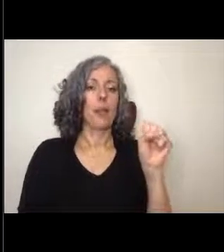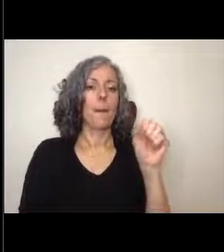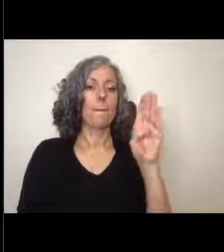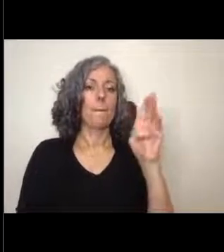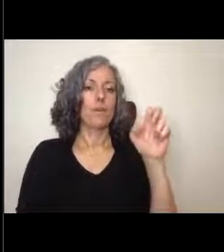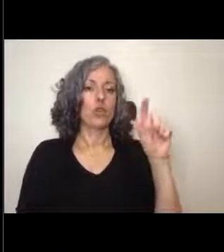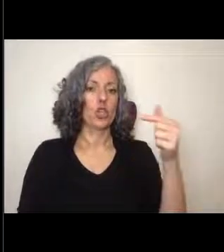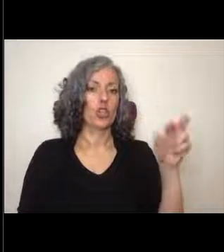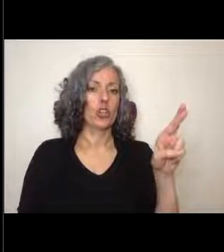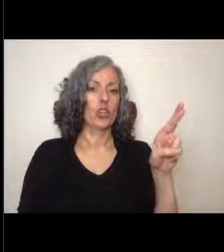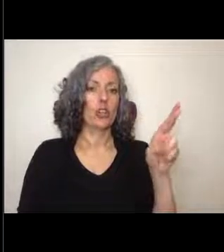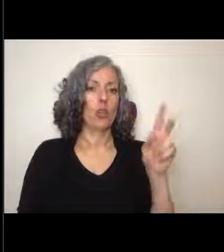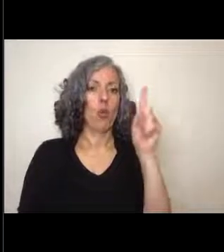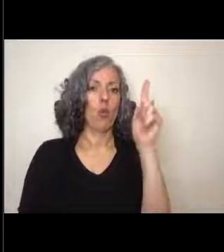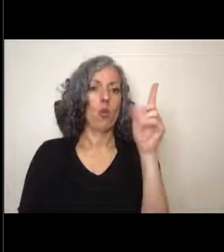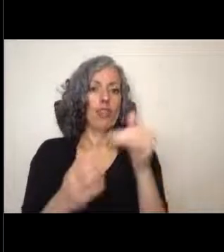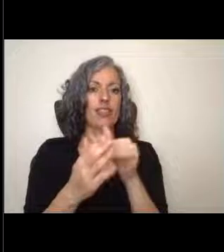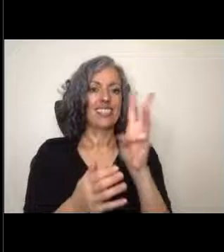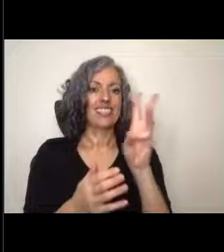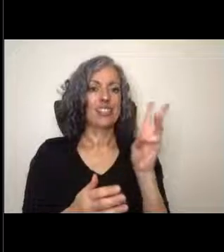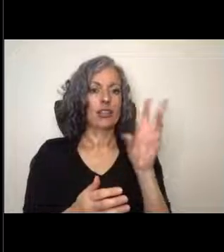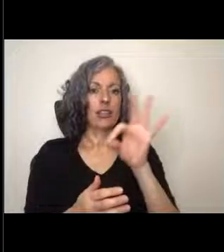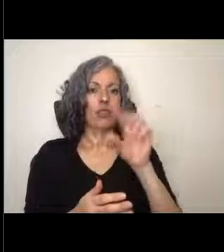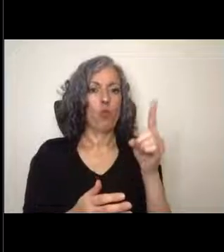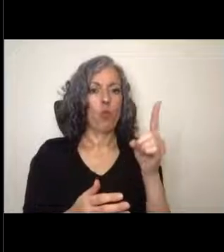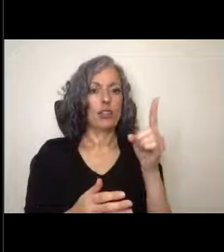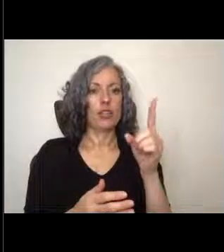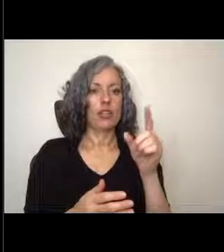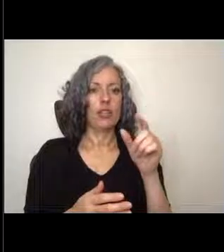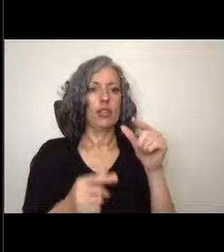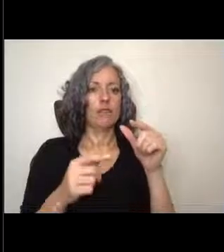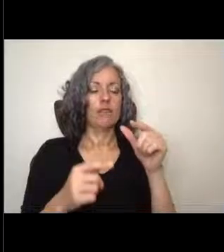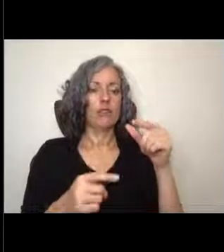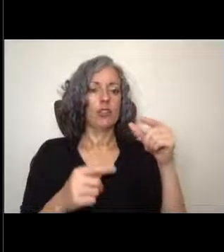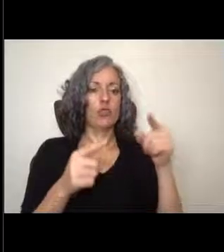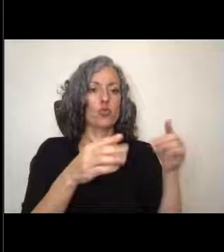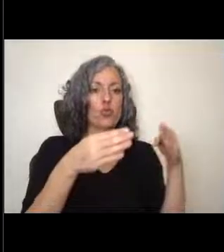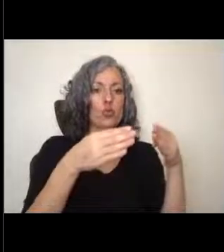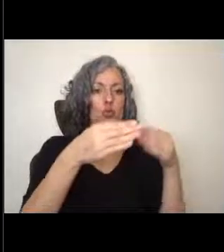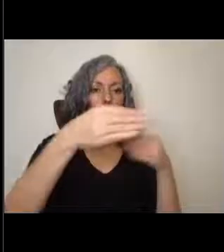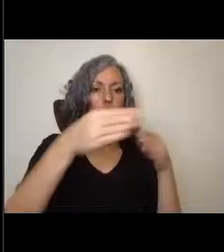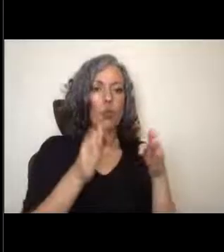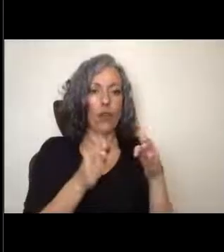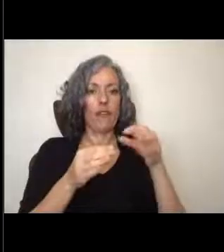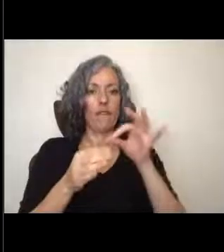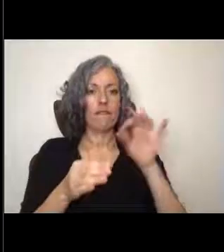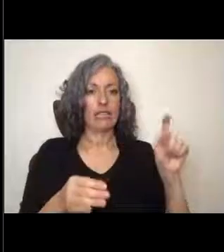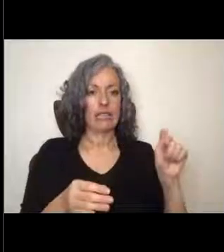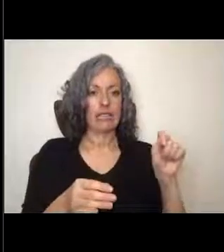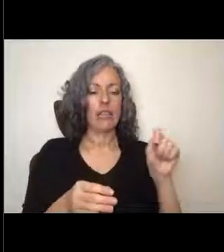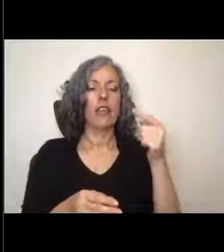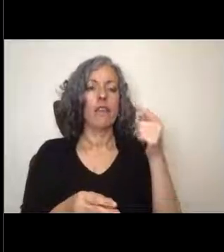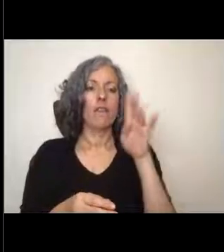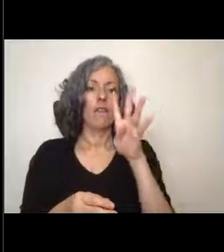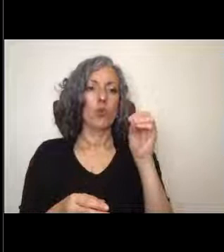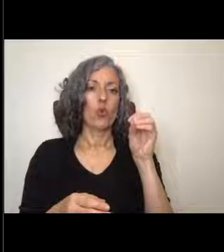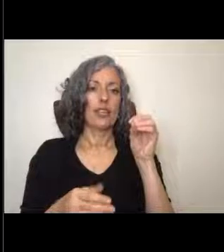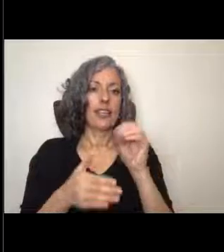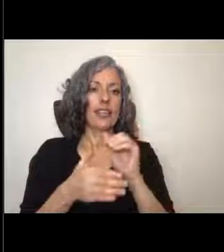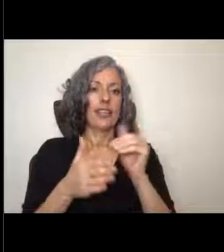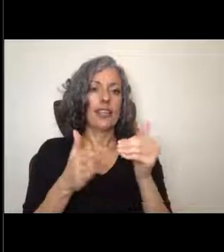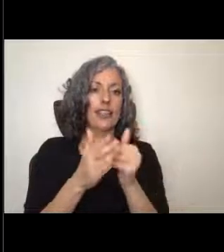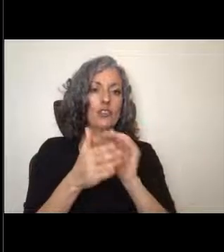of 1,691 square feet at the aforementioned appraised value of $40,000. Hawkins Burger is a local